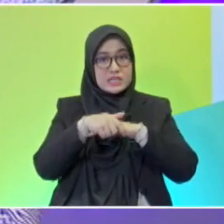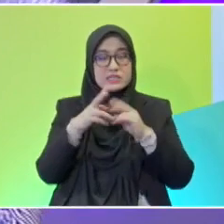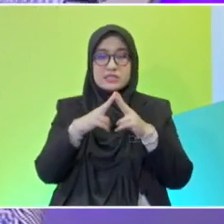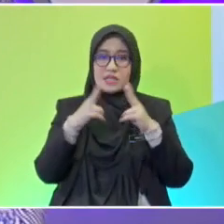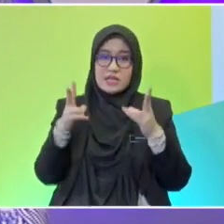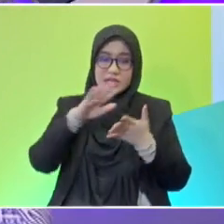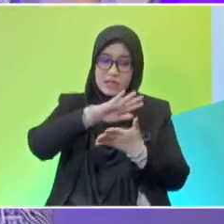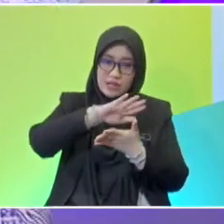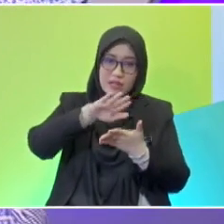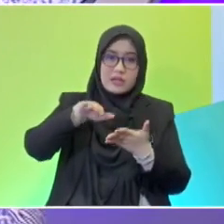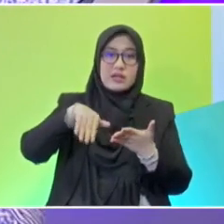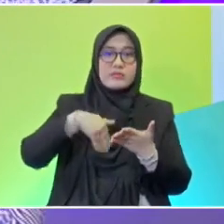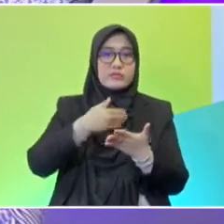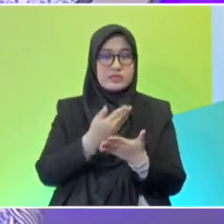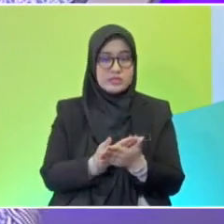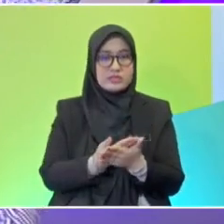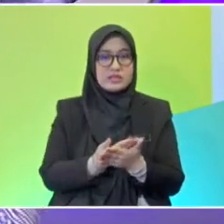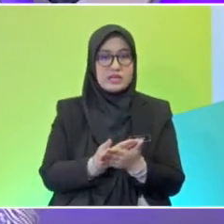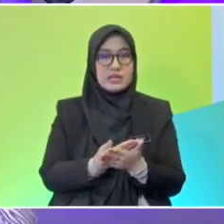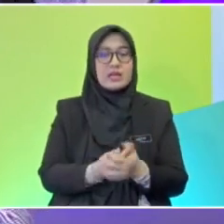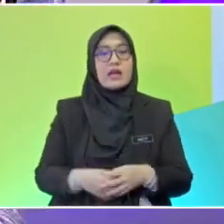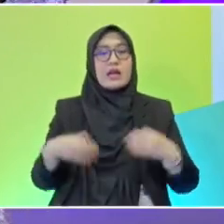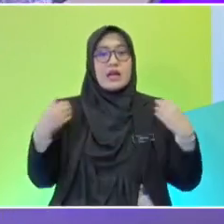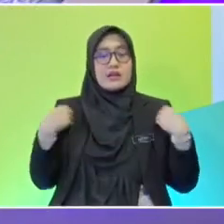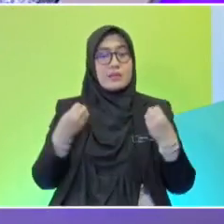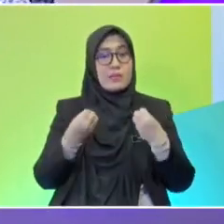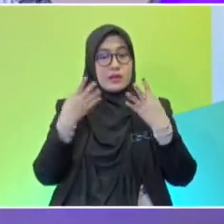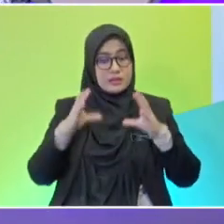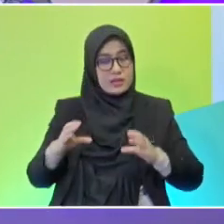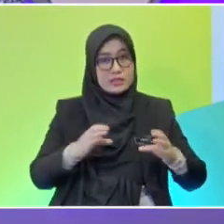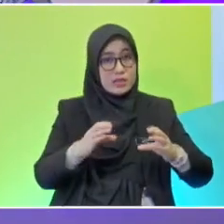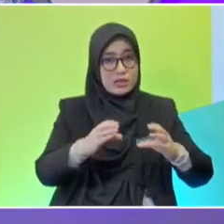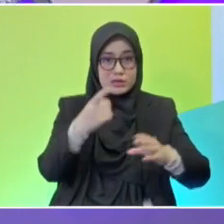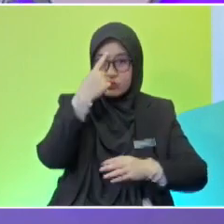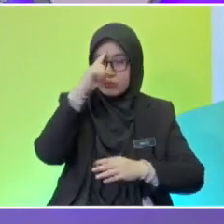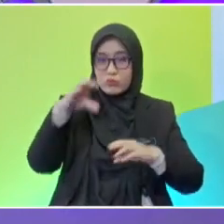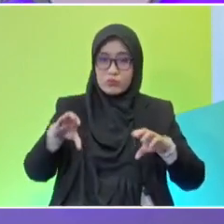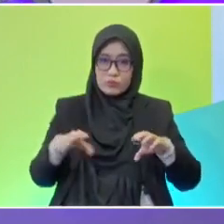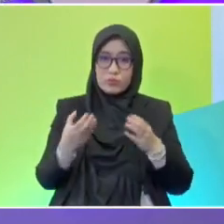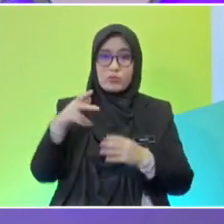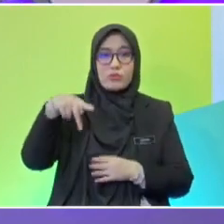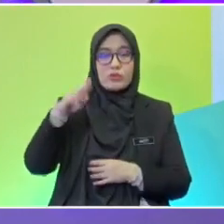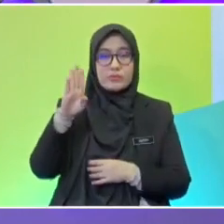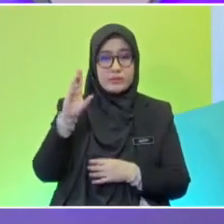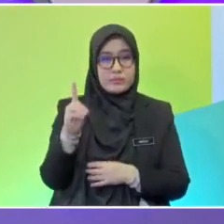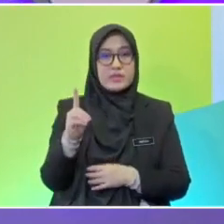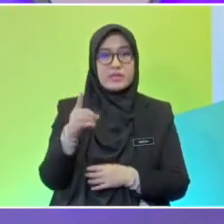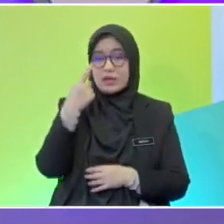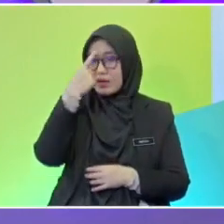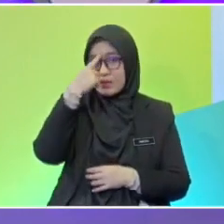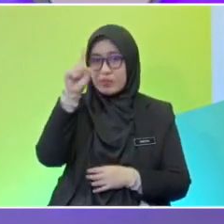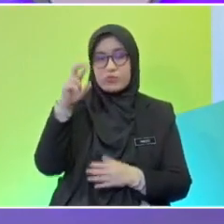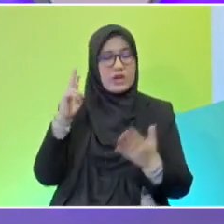ways to conduct PBD, which is what I will be explaining later on. It is not a reflection of